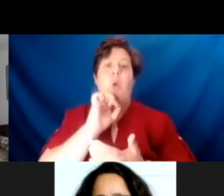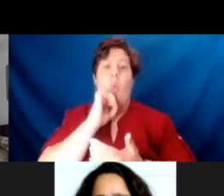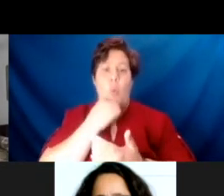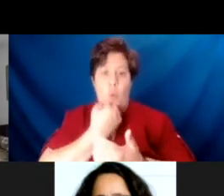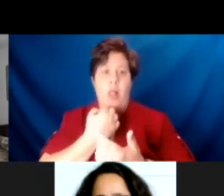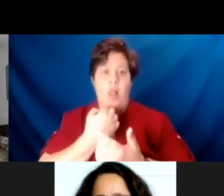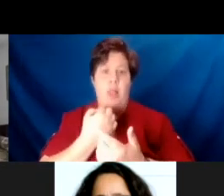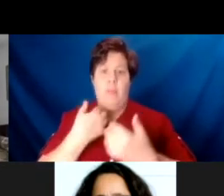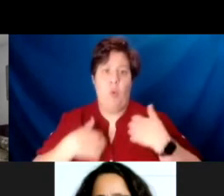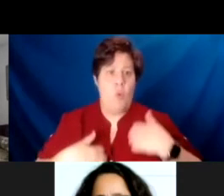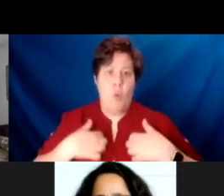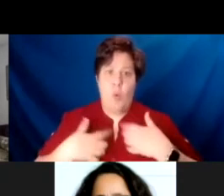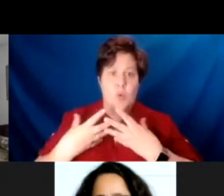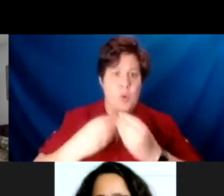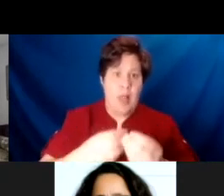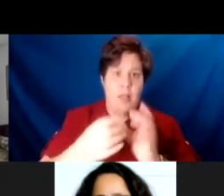very excited to do.